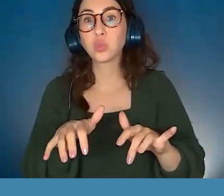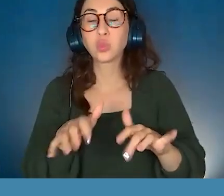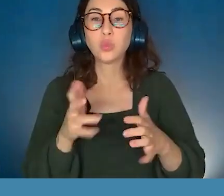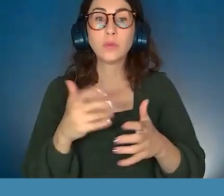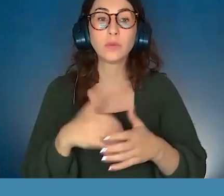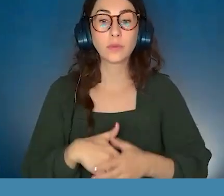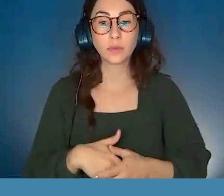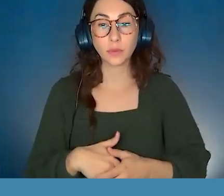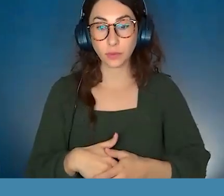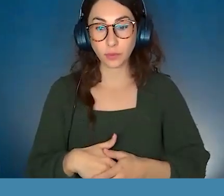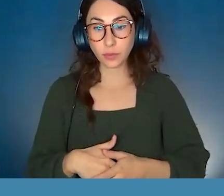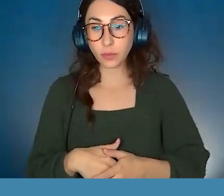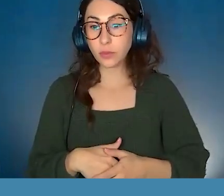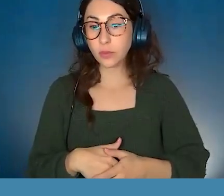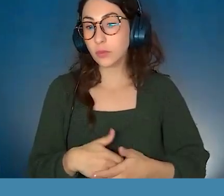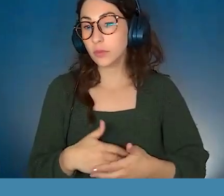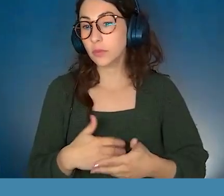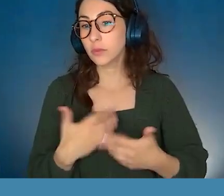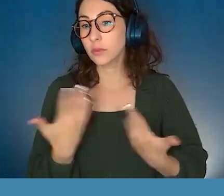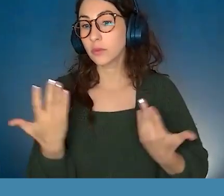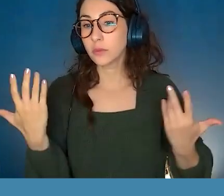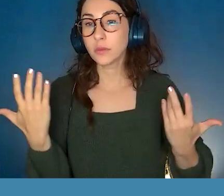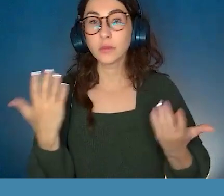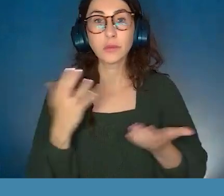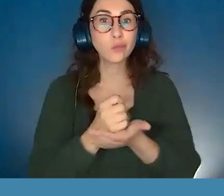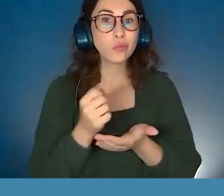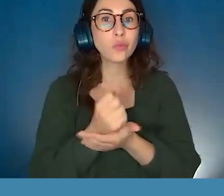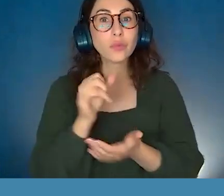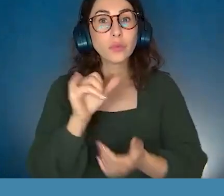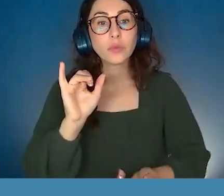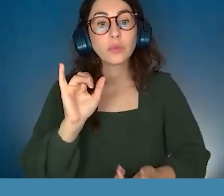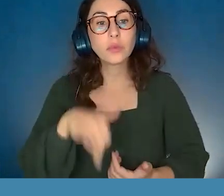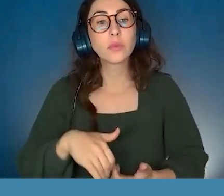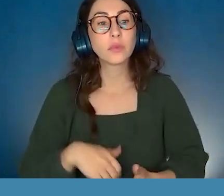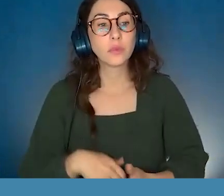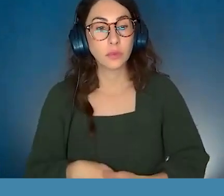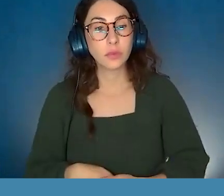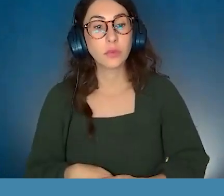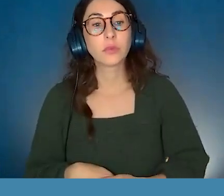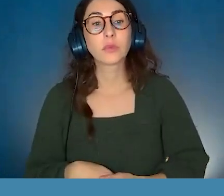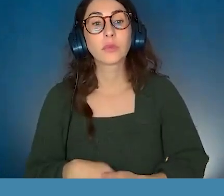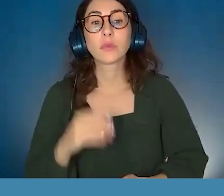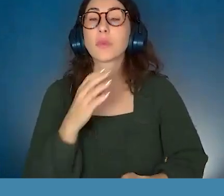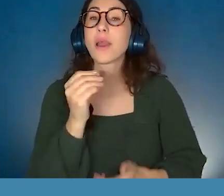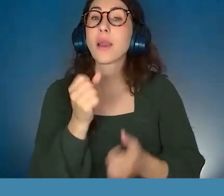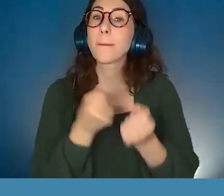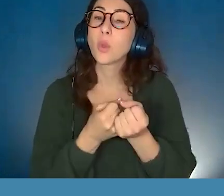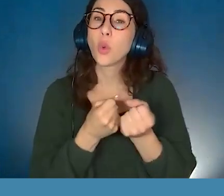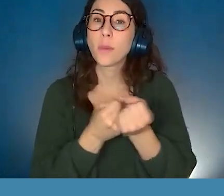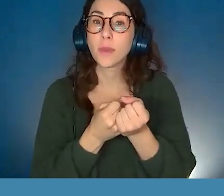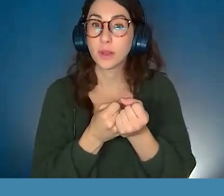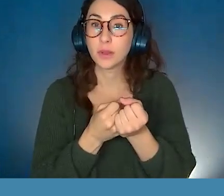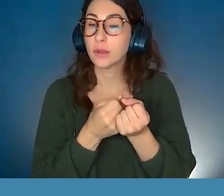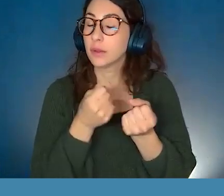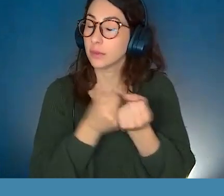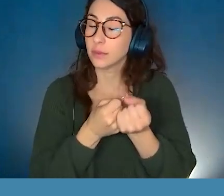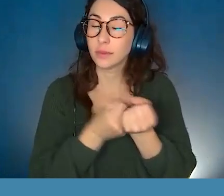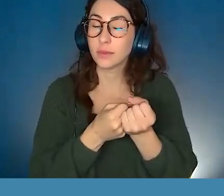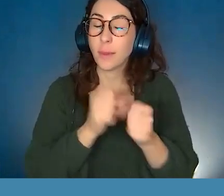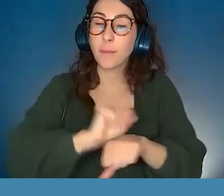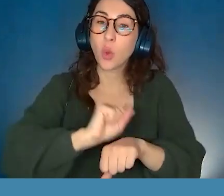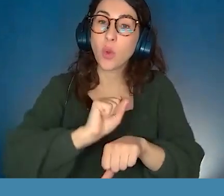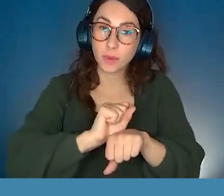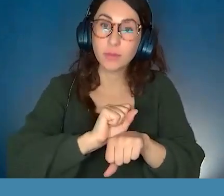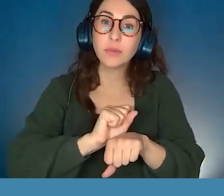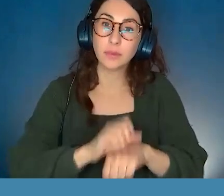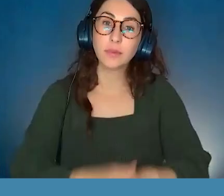of networks and opportunities, and also employment support. They help individuals gain employment in the